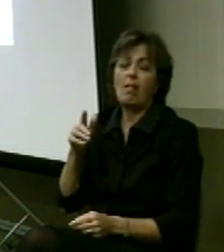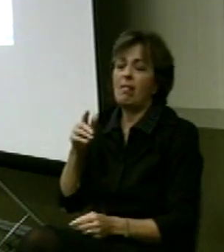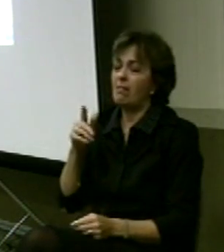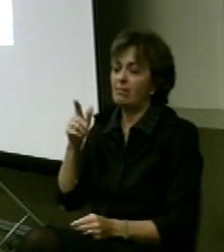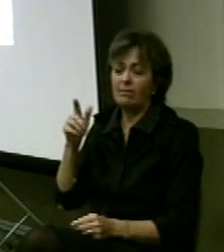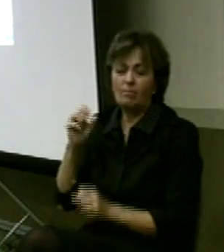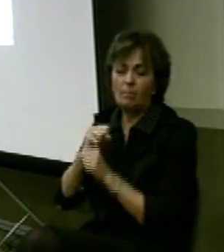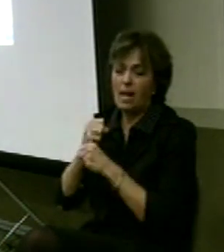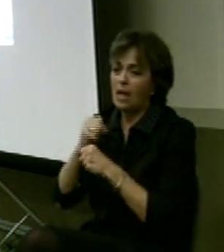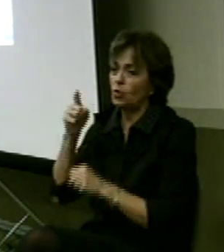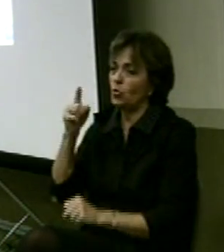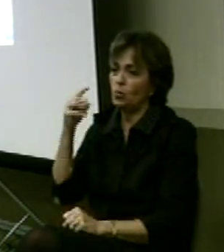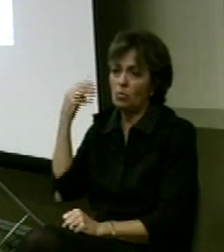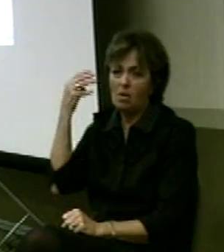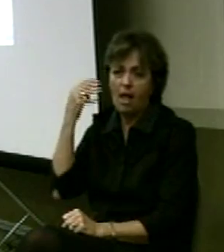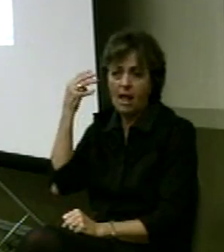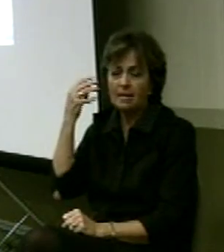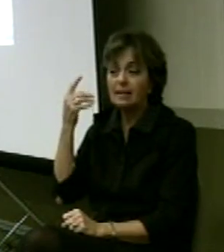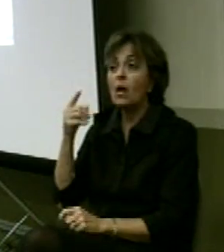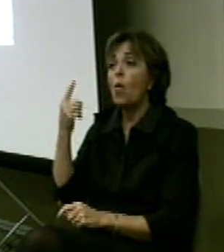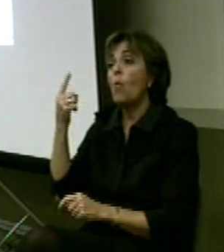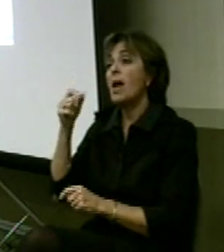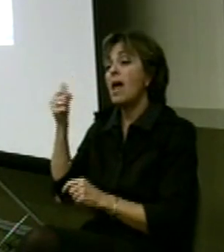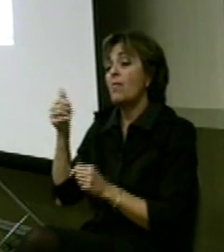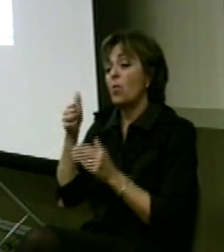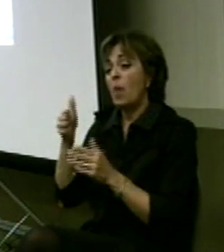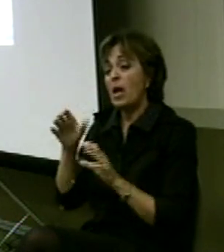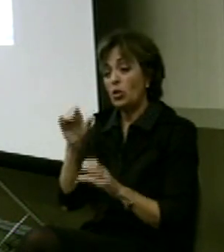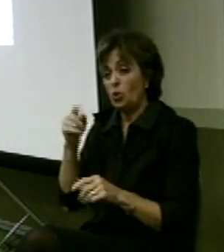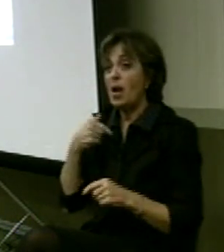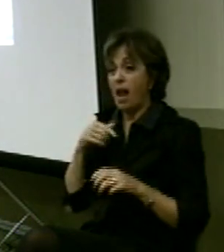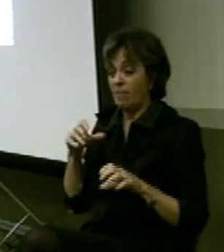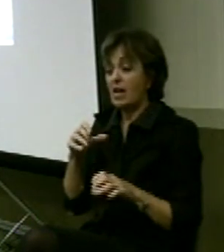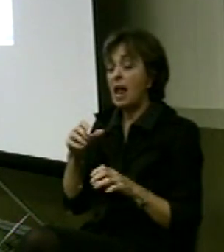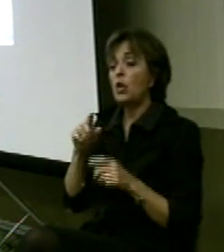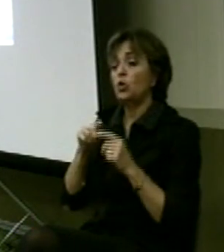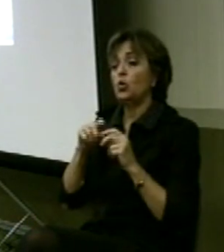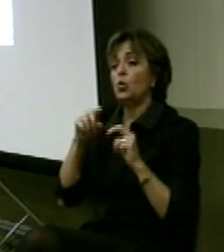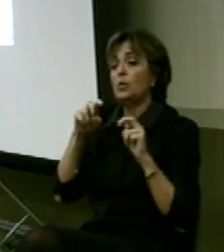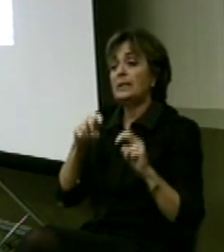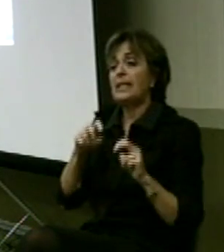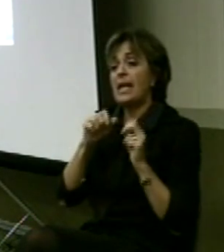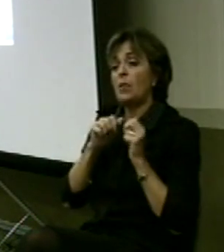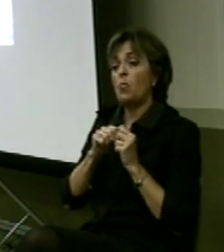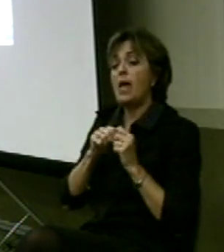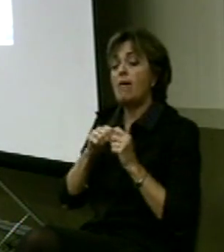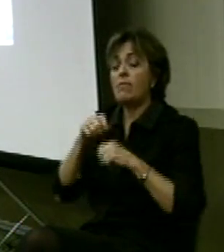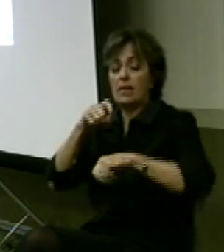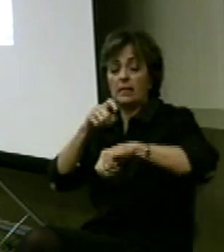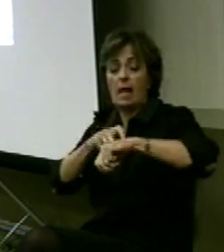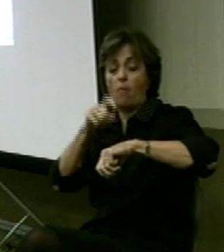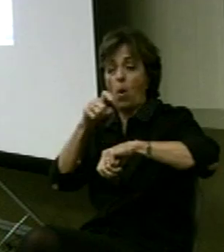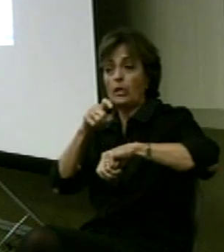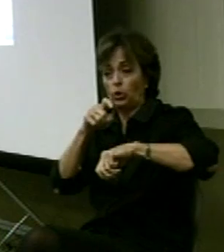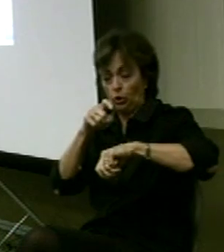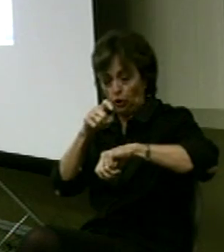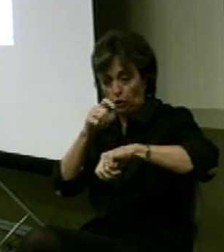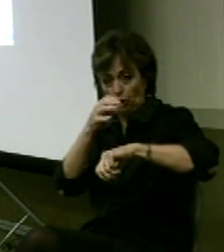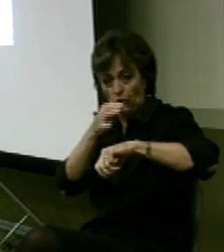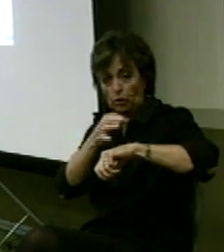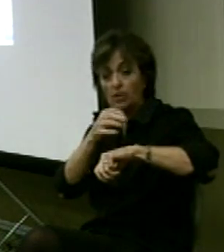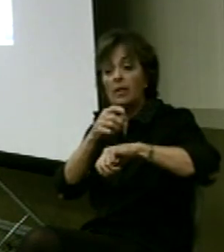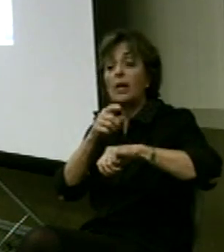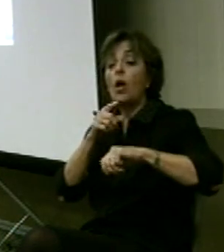nuts. One other way to do that, and I've done this, is actually to sit there with a stopwatch. Keep